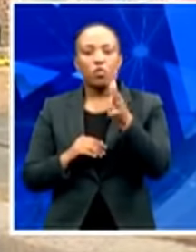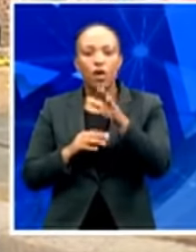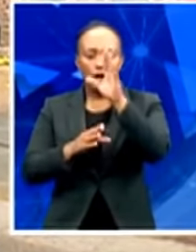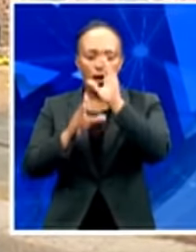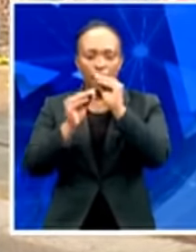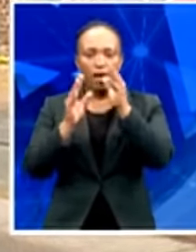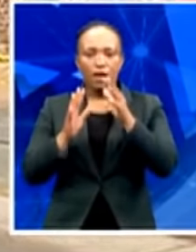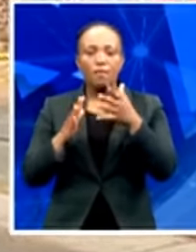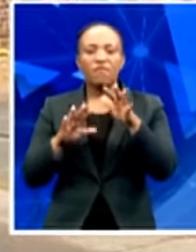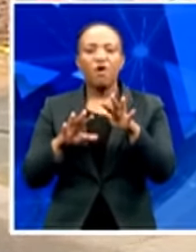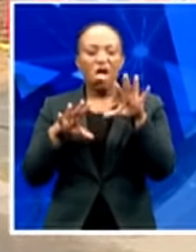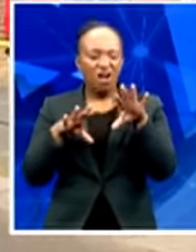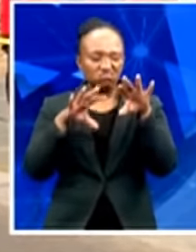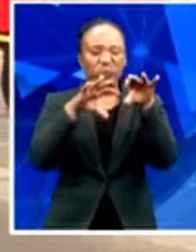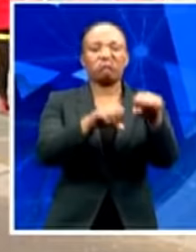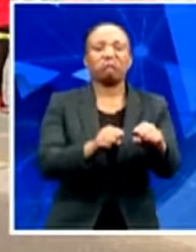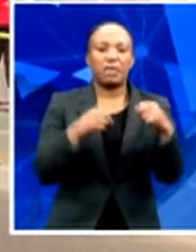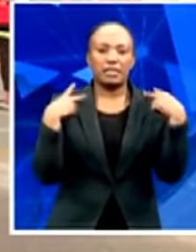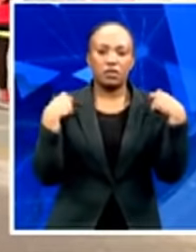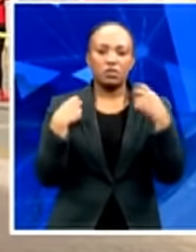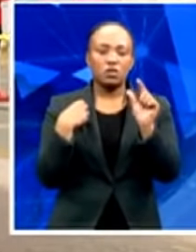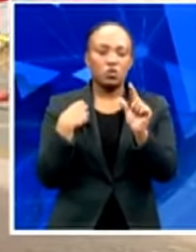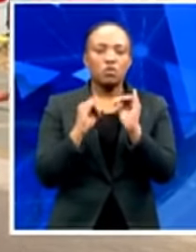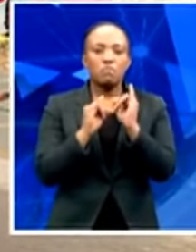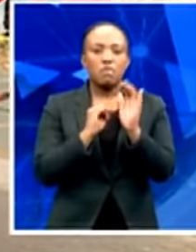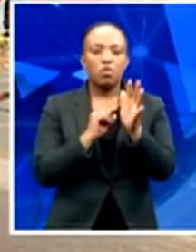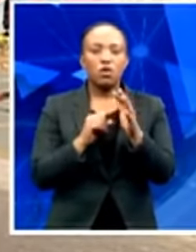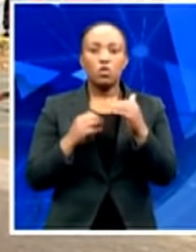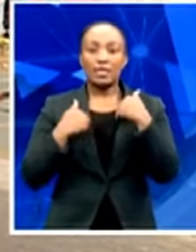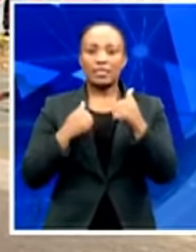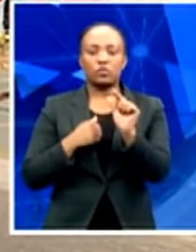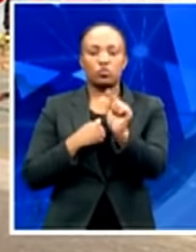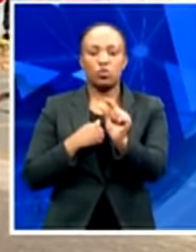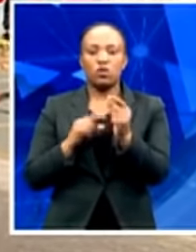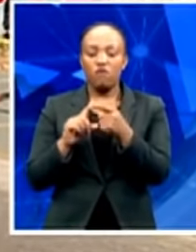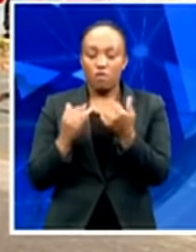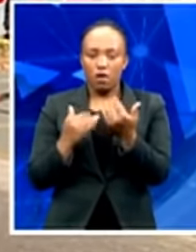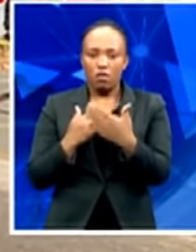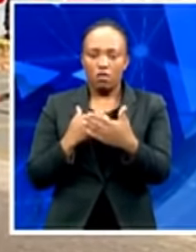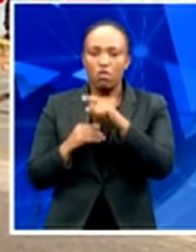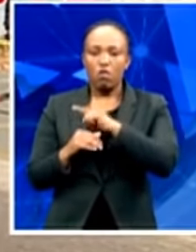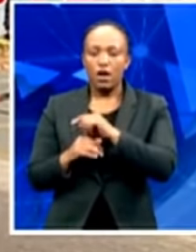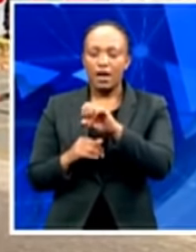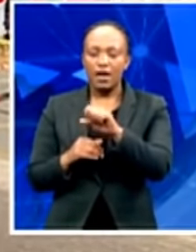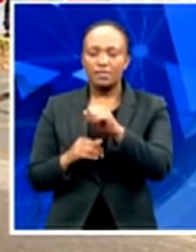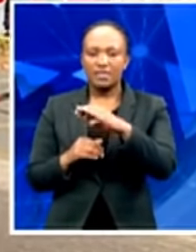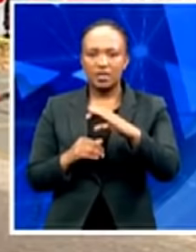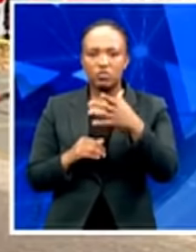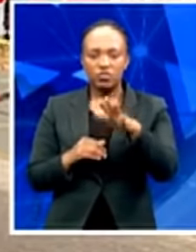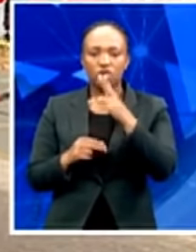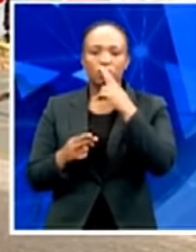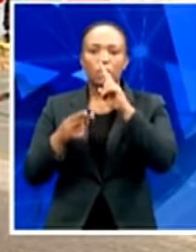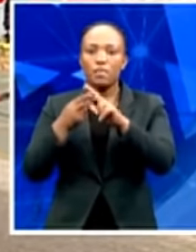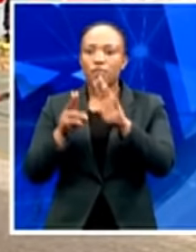shortly. Of course, proceedings will start any time from now on. And as the SABC, we promise to bring you everything related to June 16,